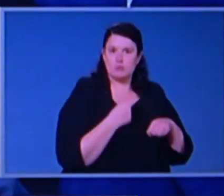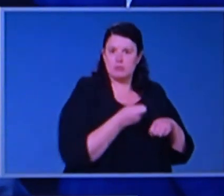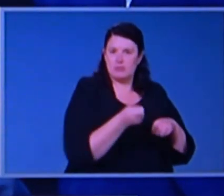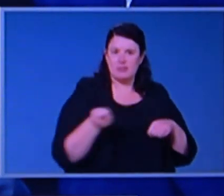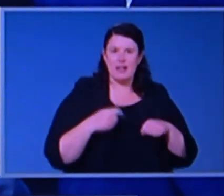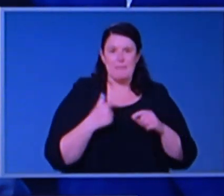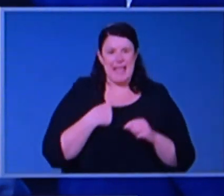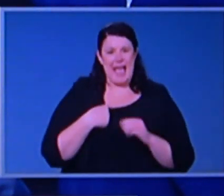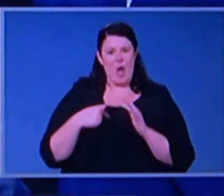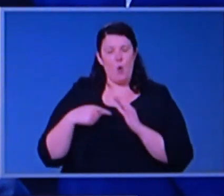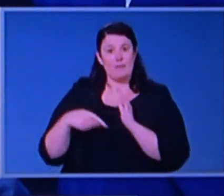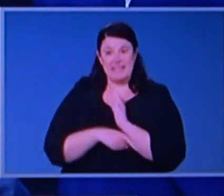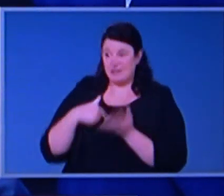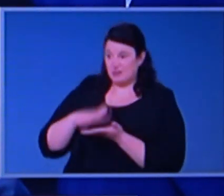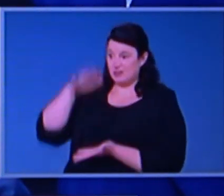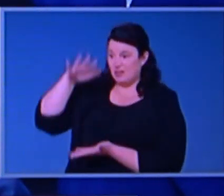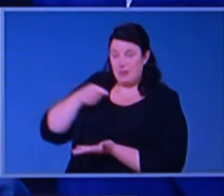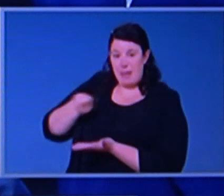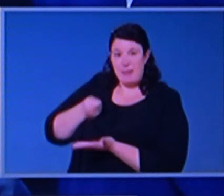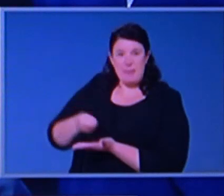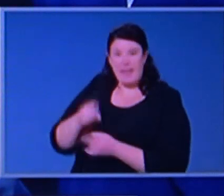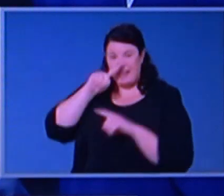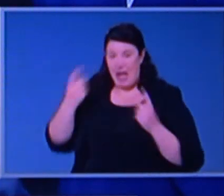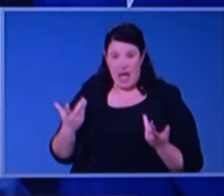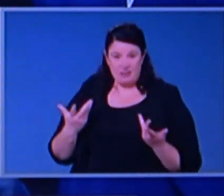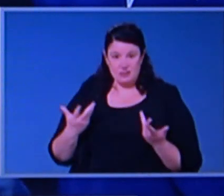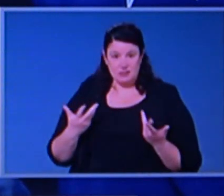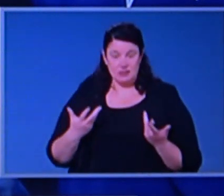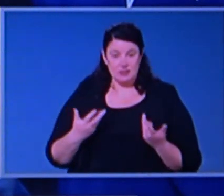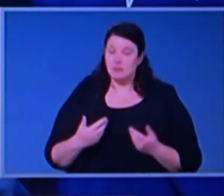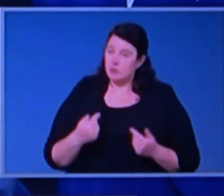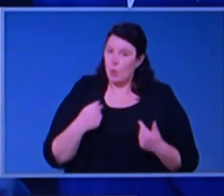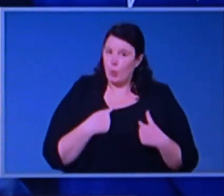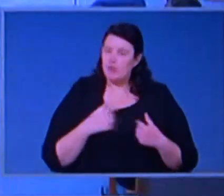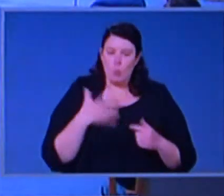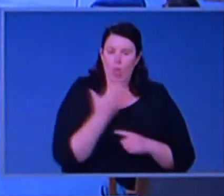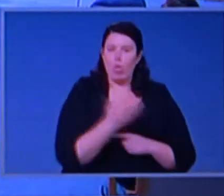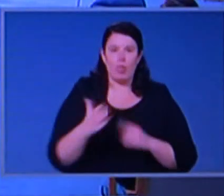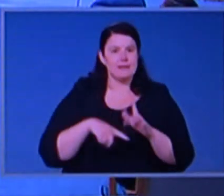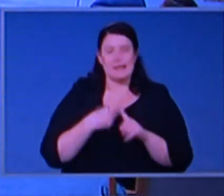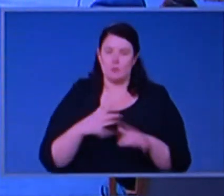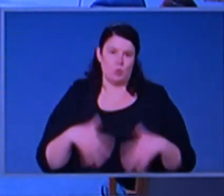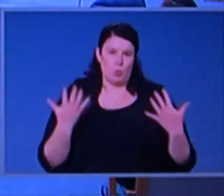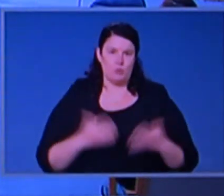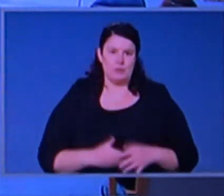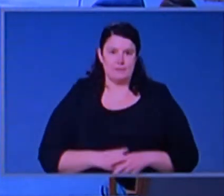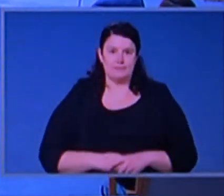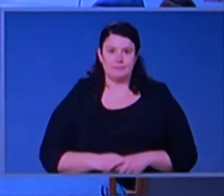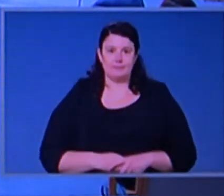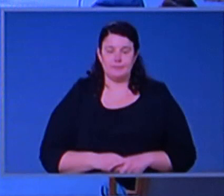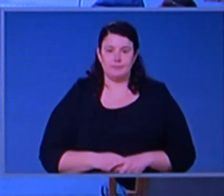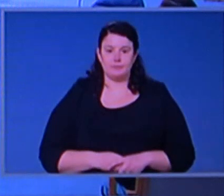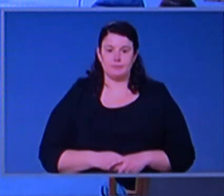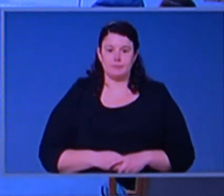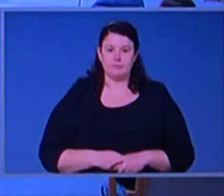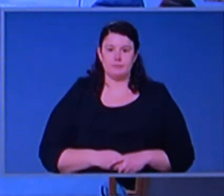debt. That's been our experience, and that we hold those views quite deeply. Prime Minister, on the workplace principles, workplaces